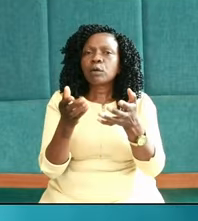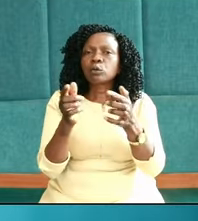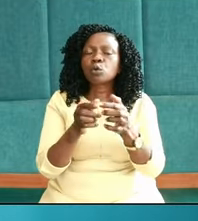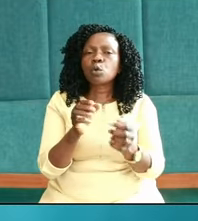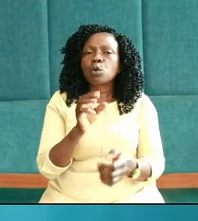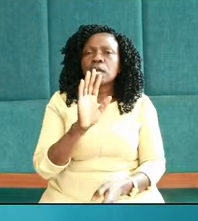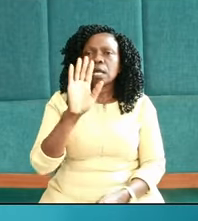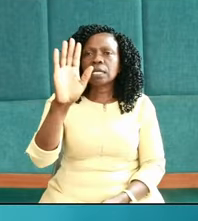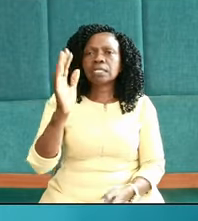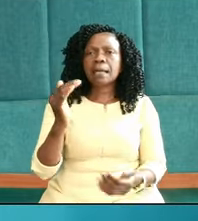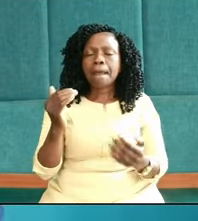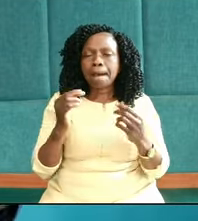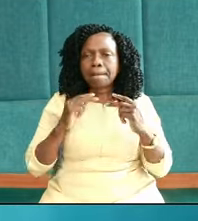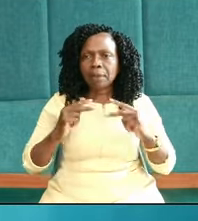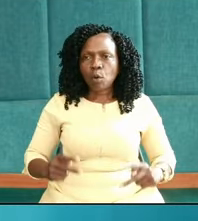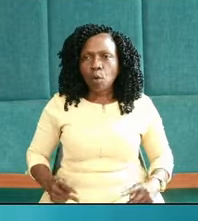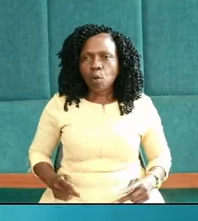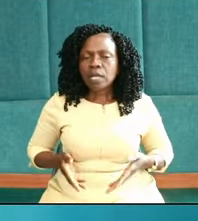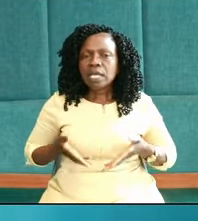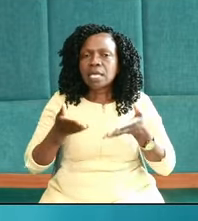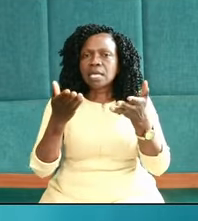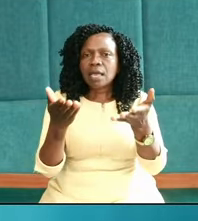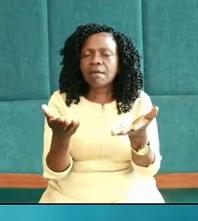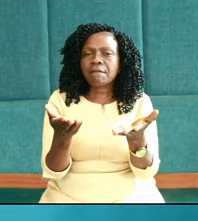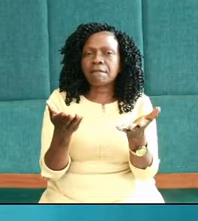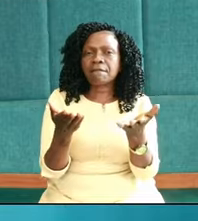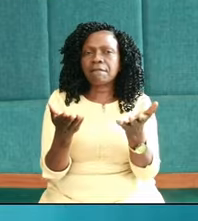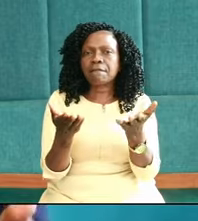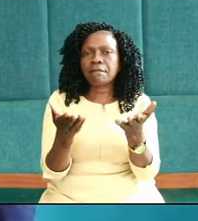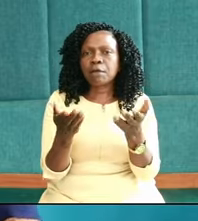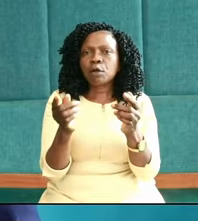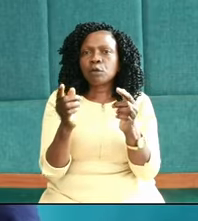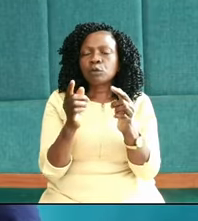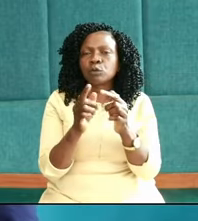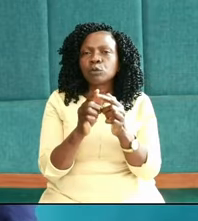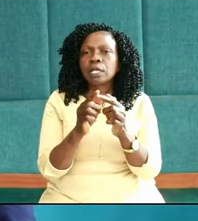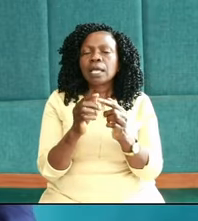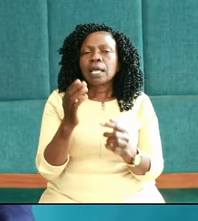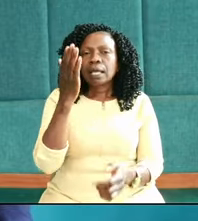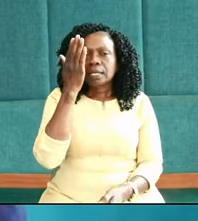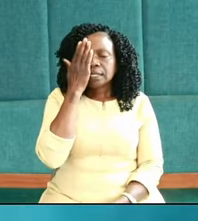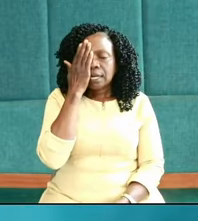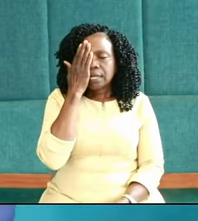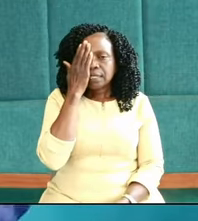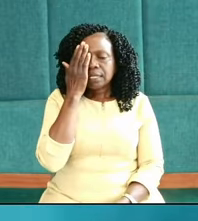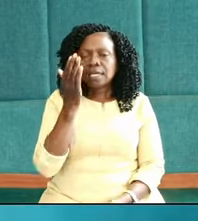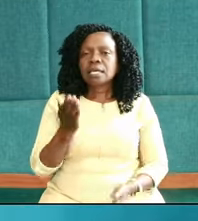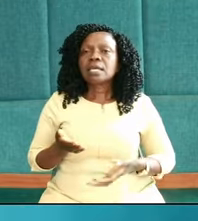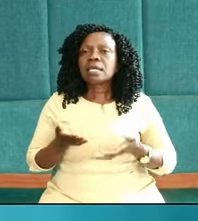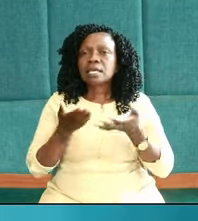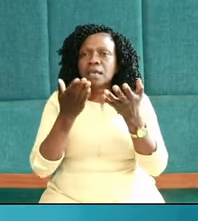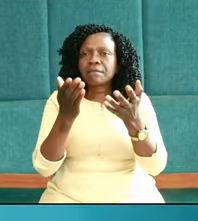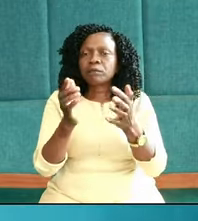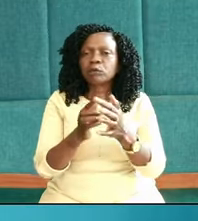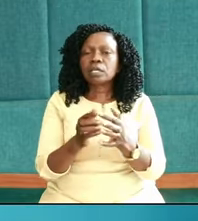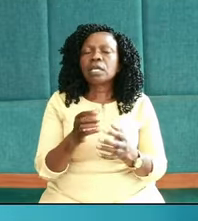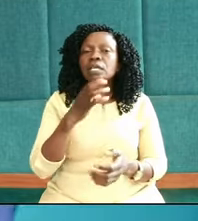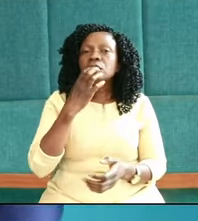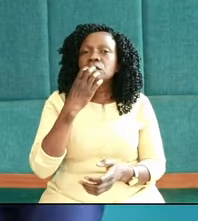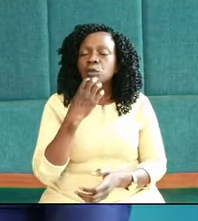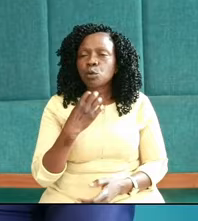people. He came to the Israelites. He came to the